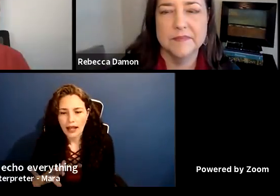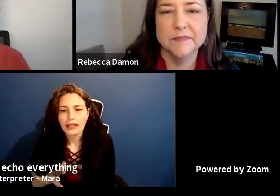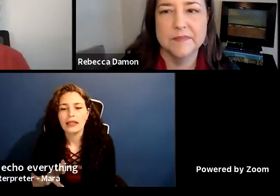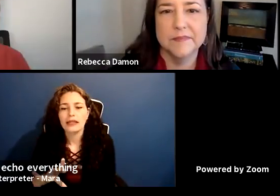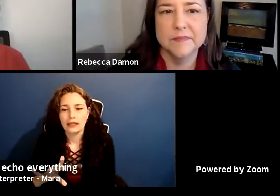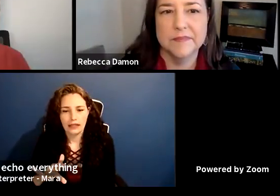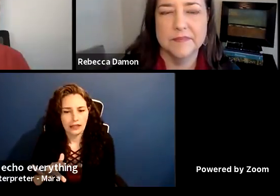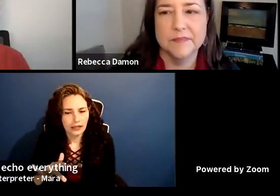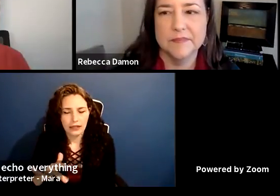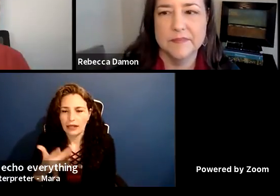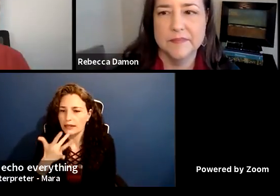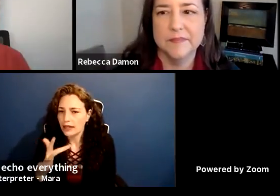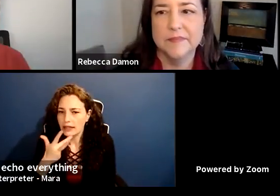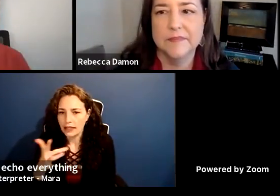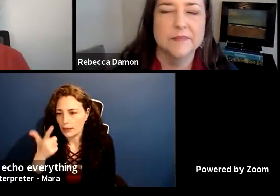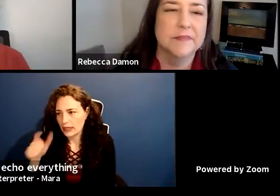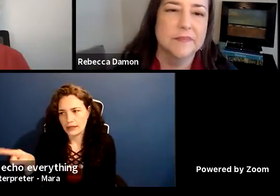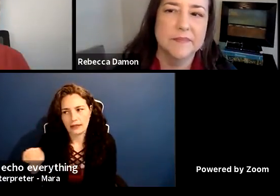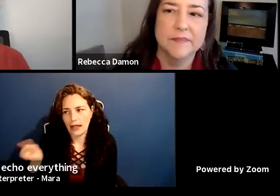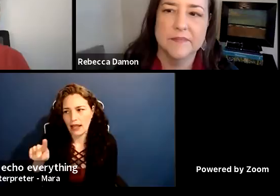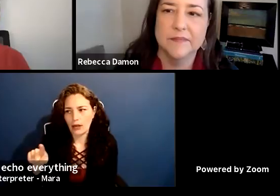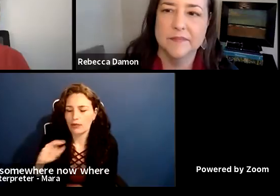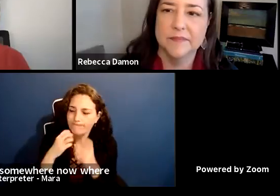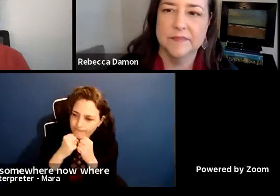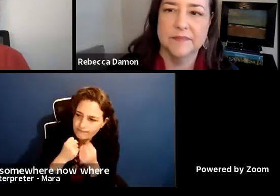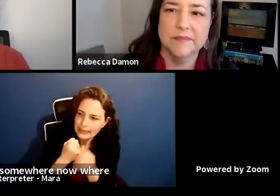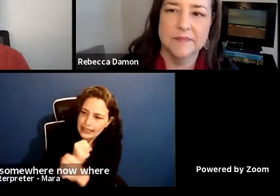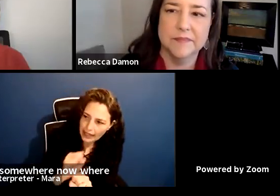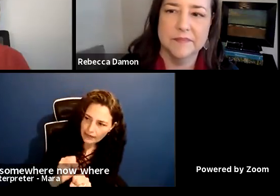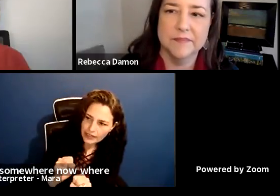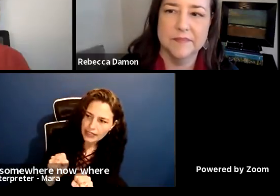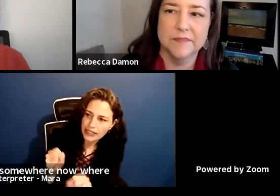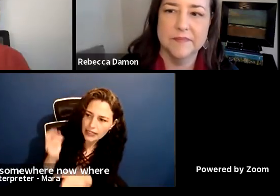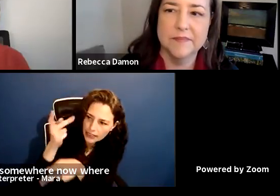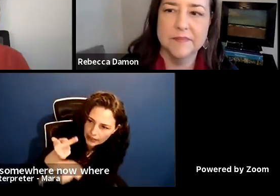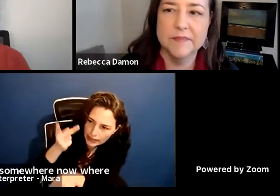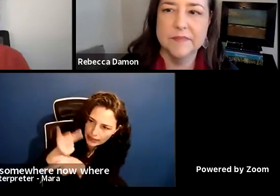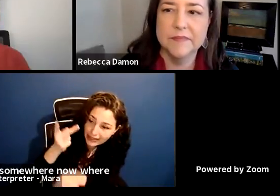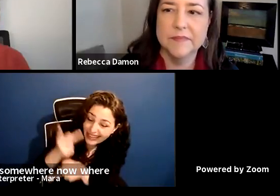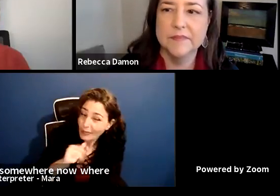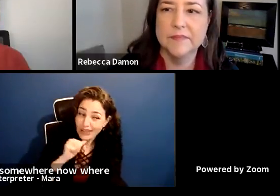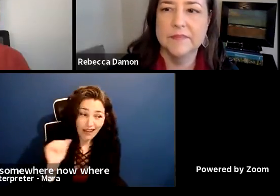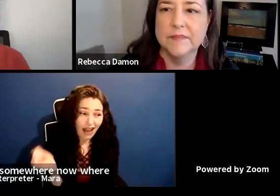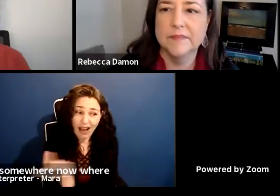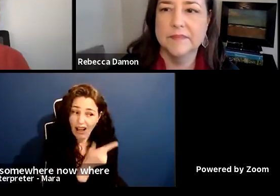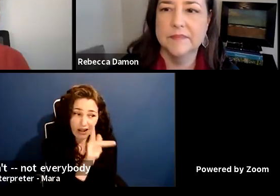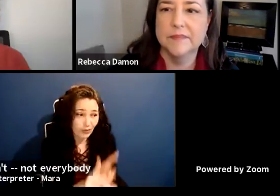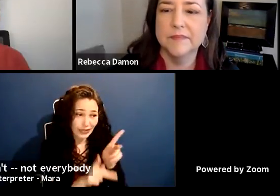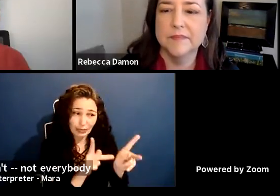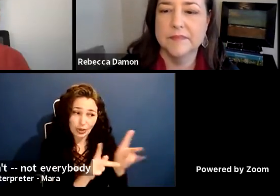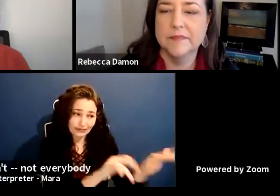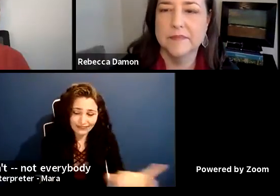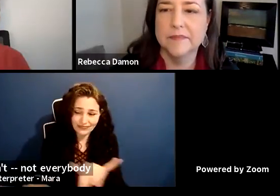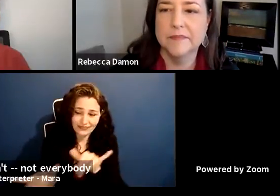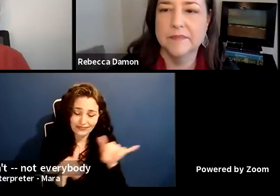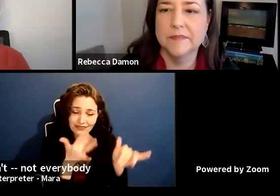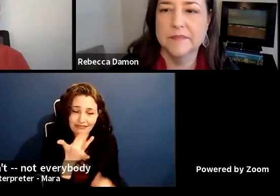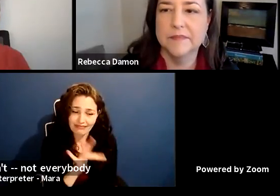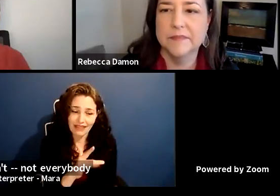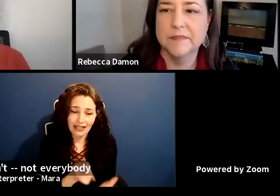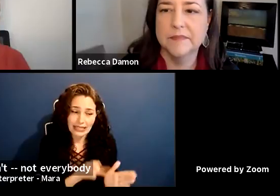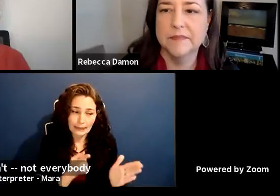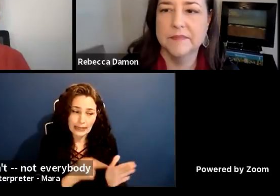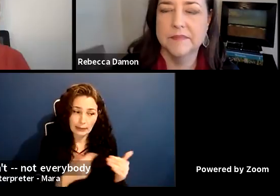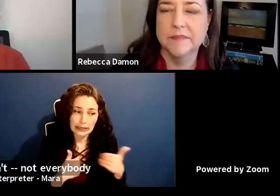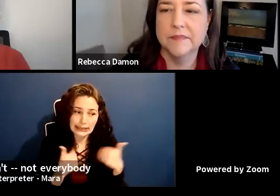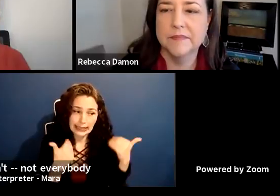not, they really value safety and they don't, but not everybody's that lucky. And sometimes when you are younger and you're starting out and you just feel